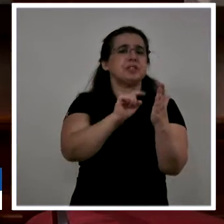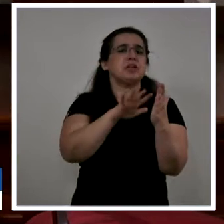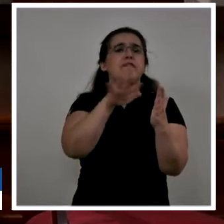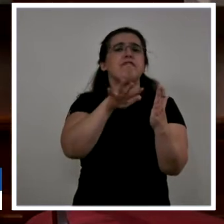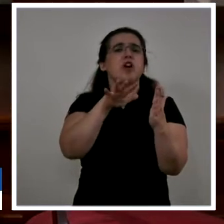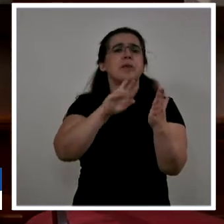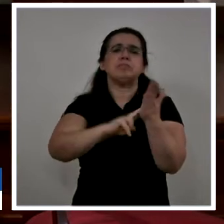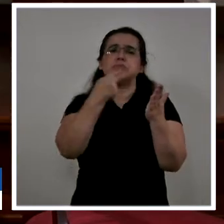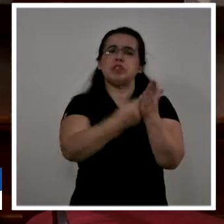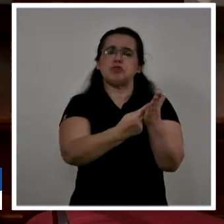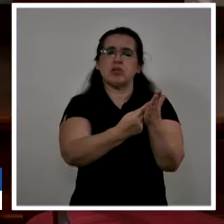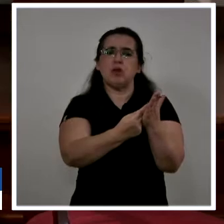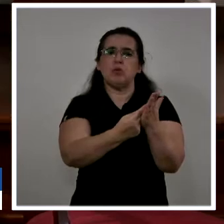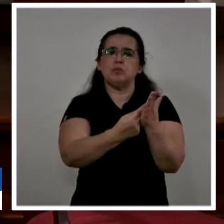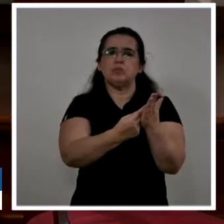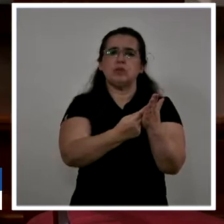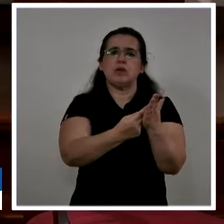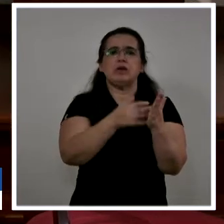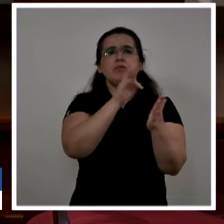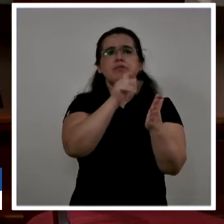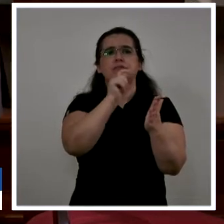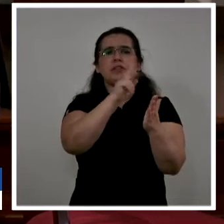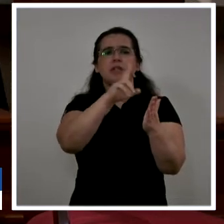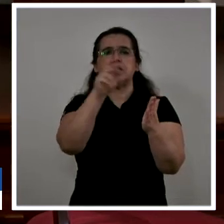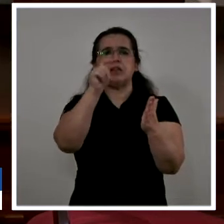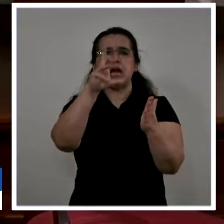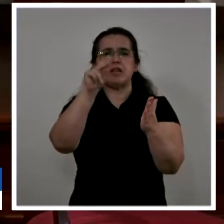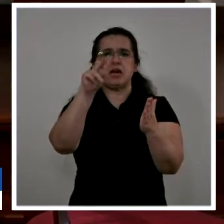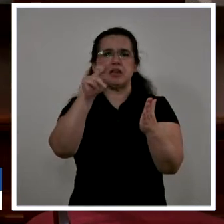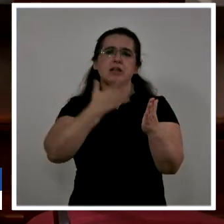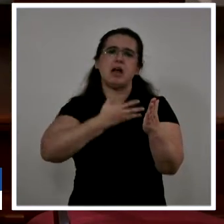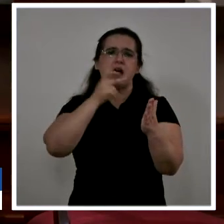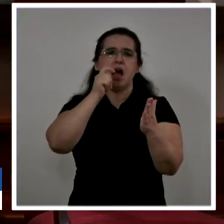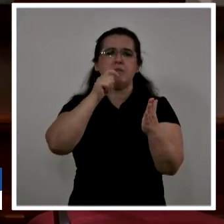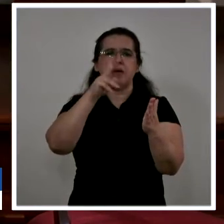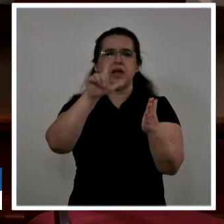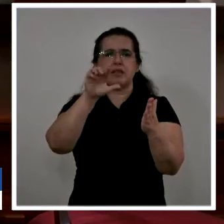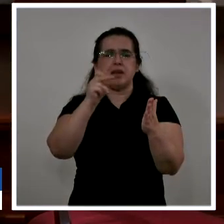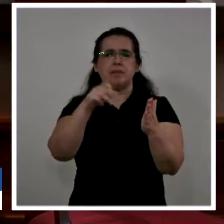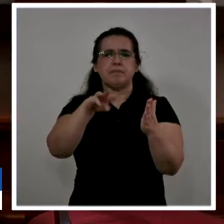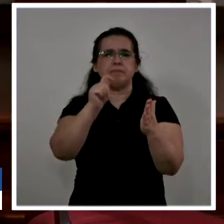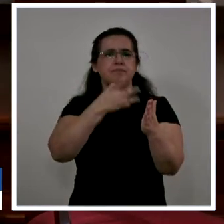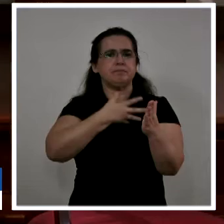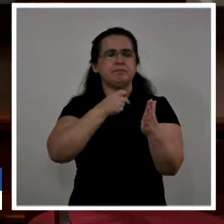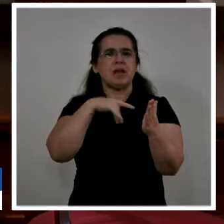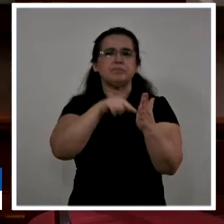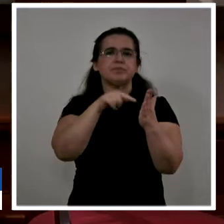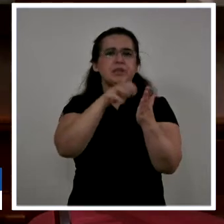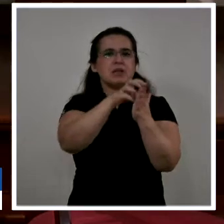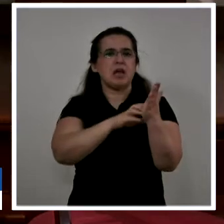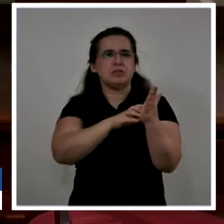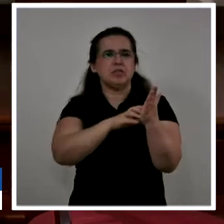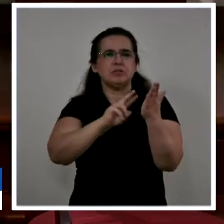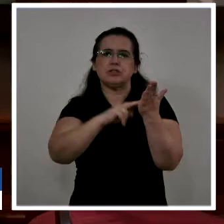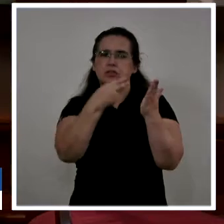como a tradução corrente, a Ferreira de Almeida, traduz este texto. And that is that what happens is, e, portanto, nessa